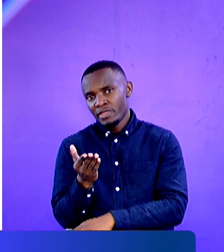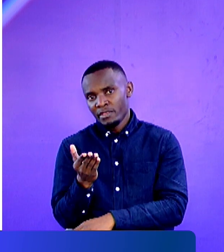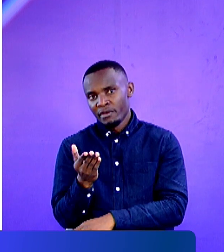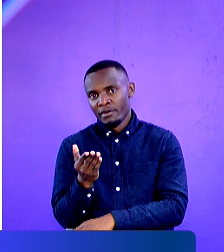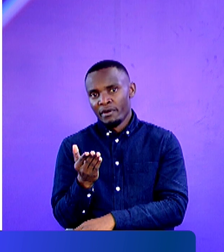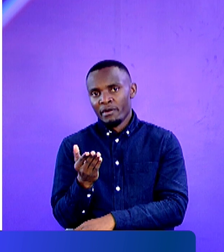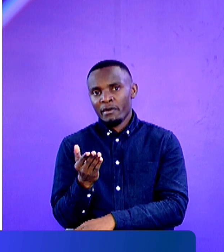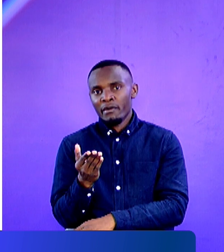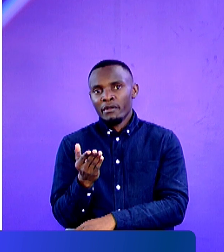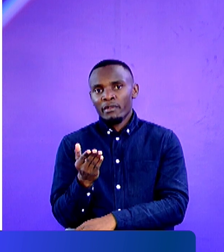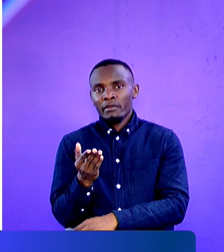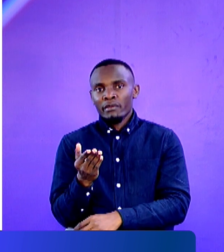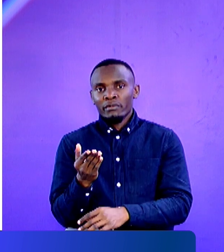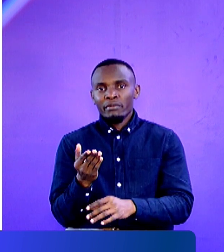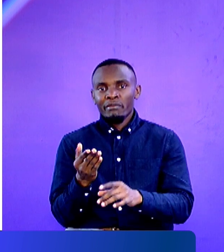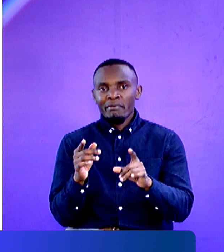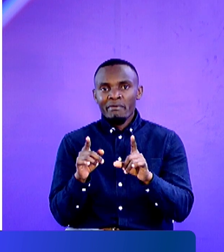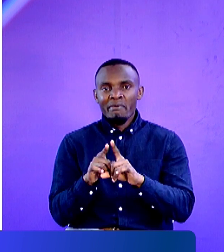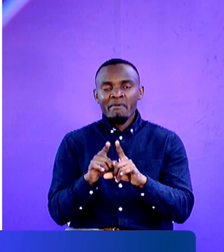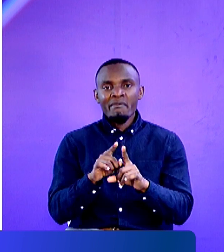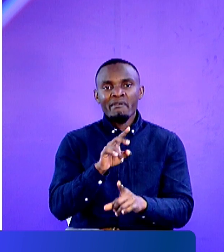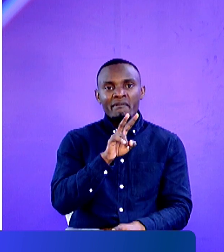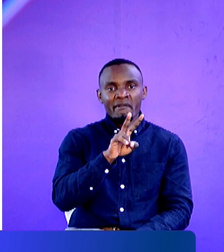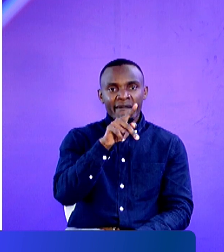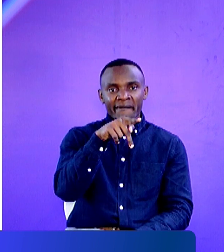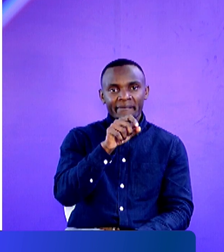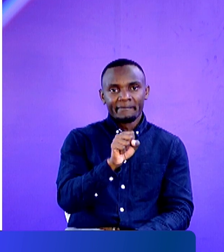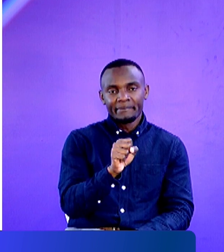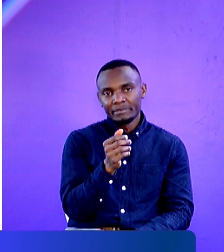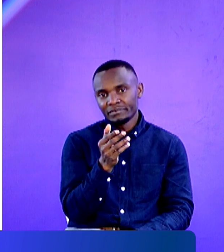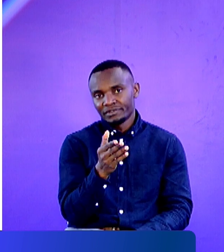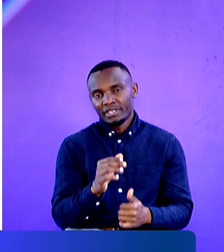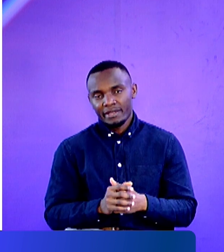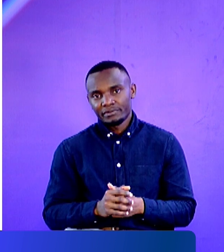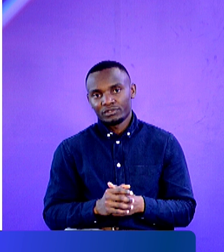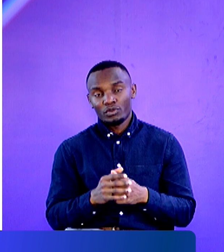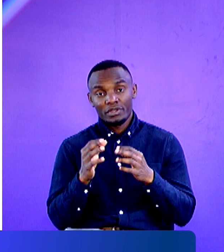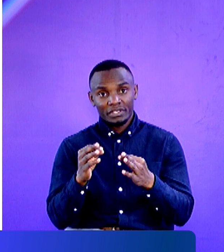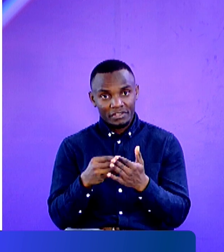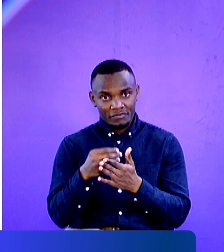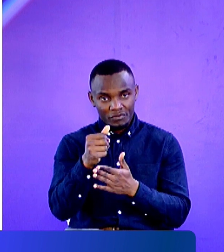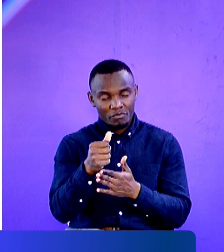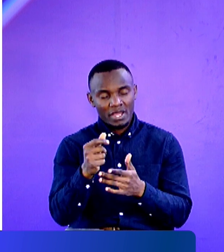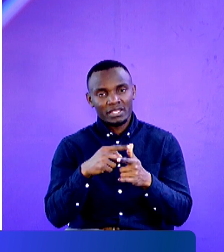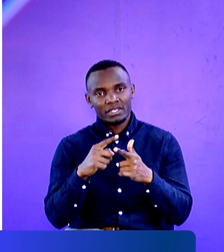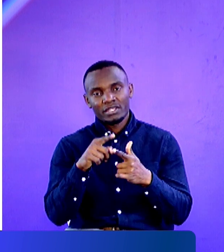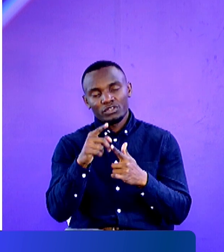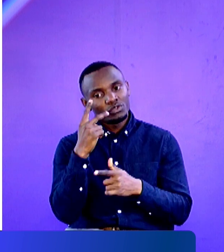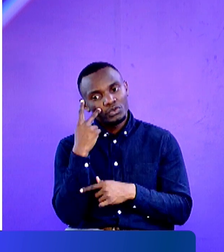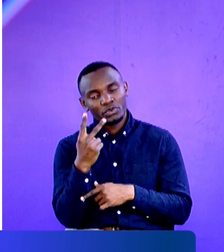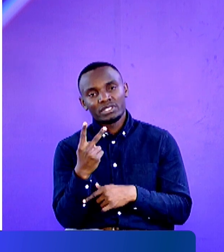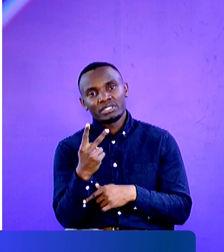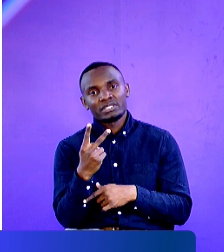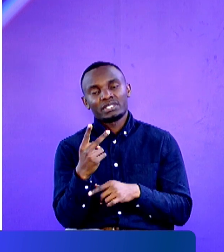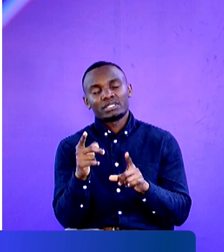of course his two principal secretaries. Get yourself a copy of the Standard. That is on page 4 to get to read